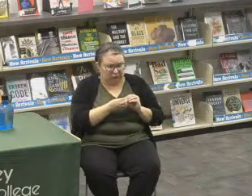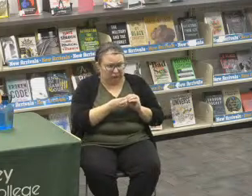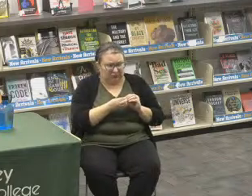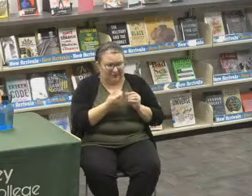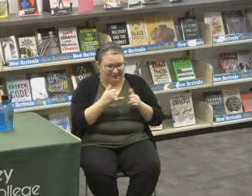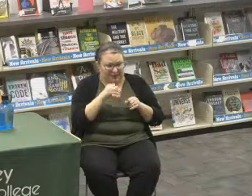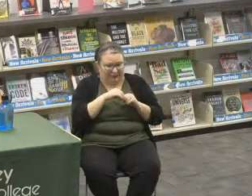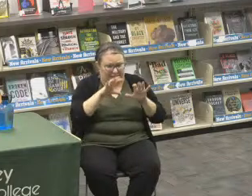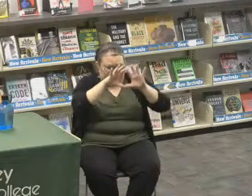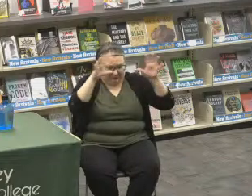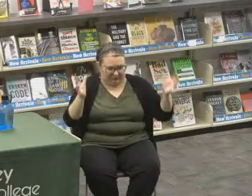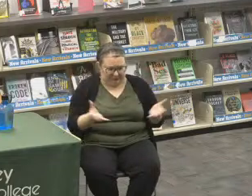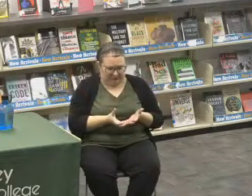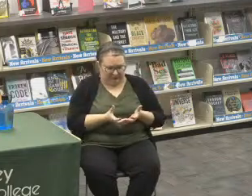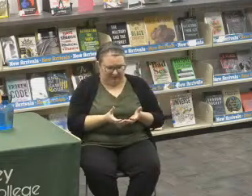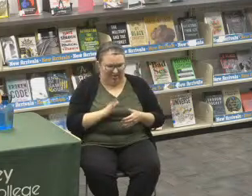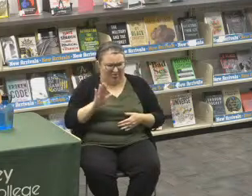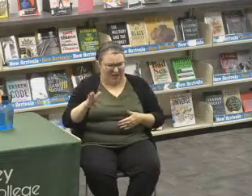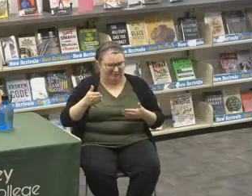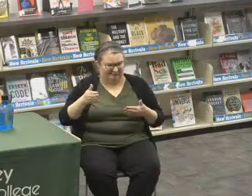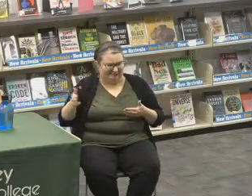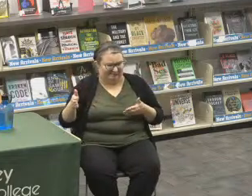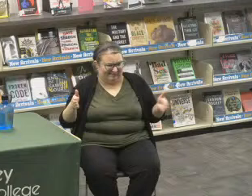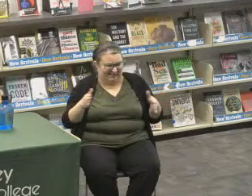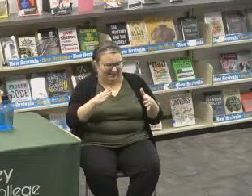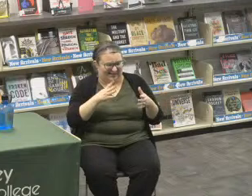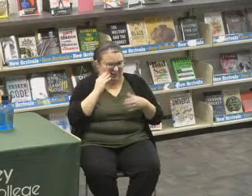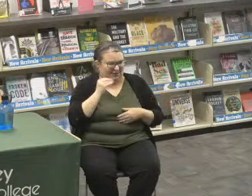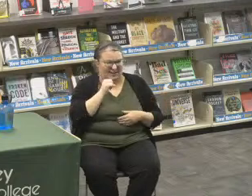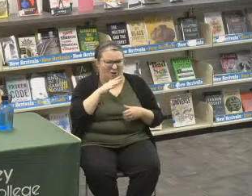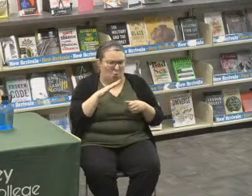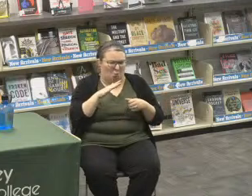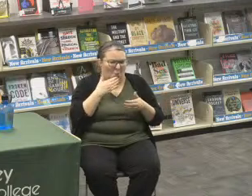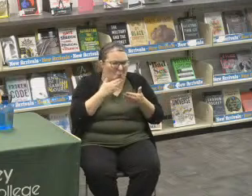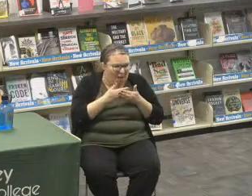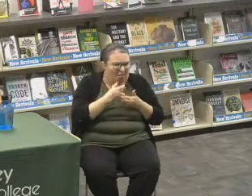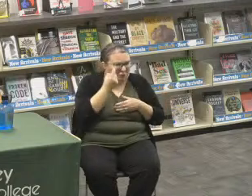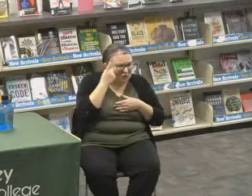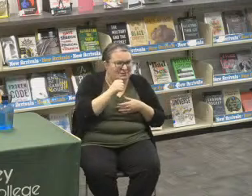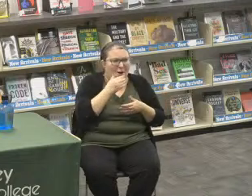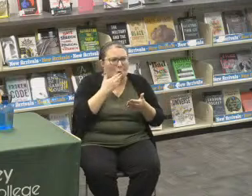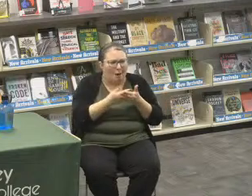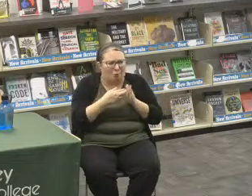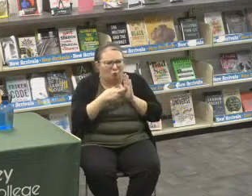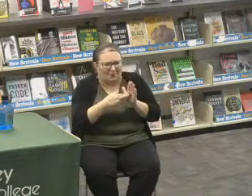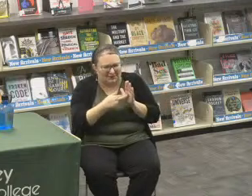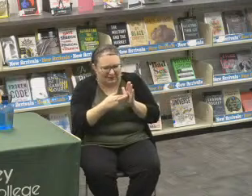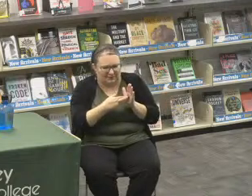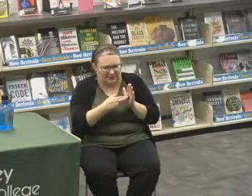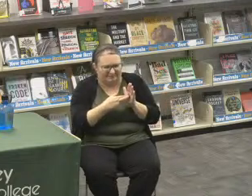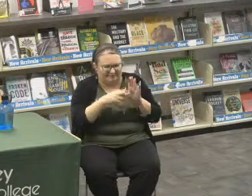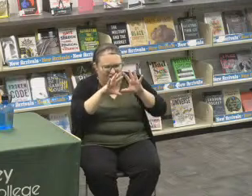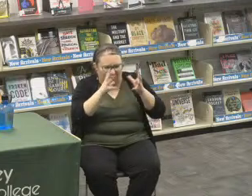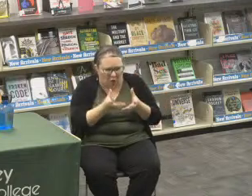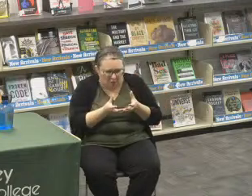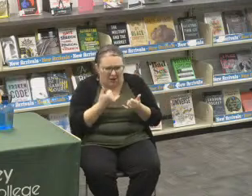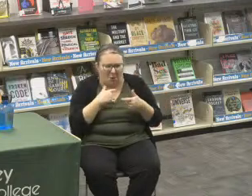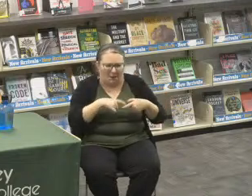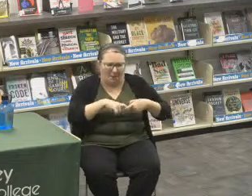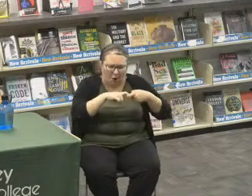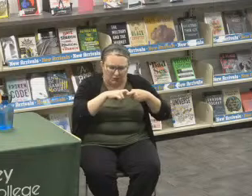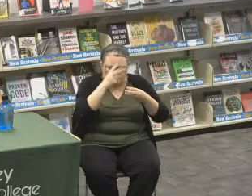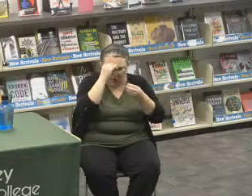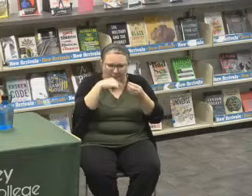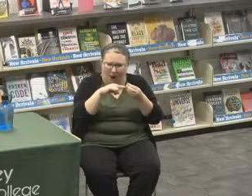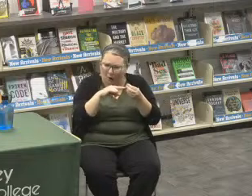sometimes those experiences on the side are either not well understood or well represented. So I just want you to pause for a second and think about